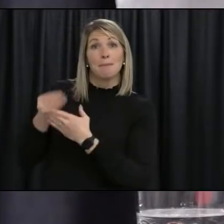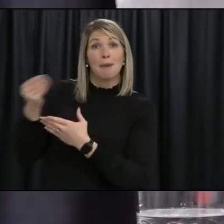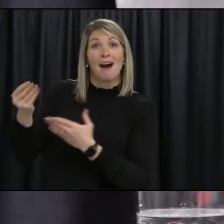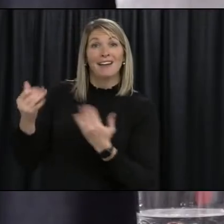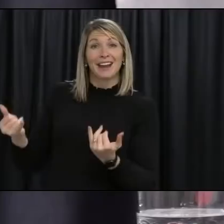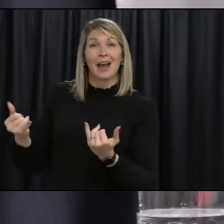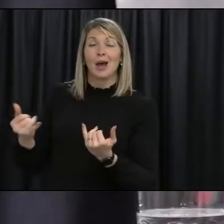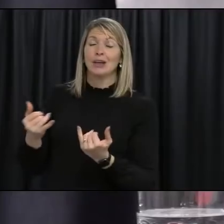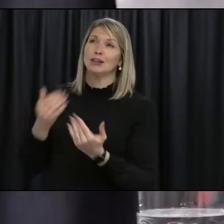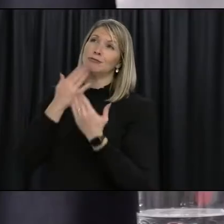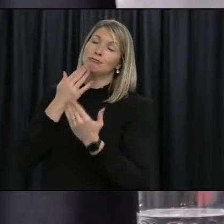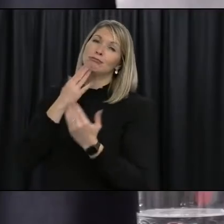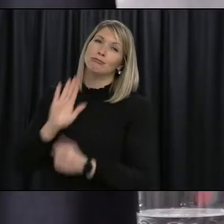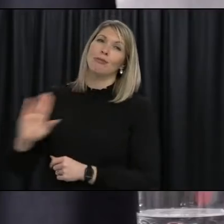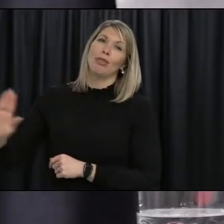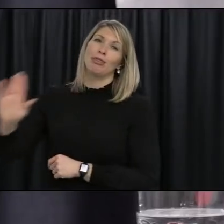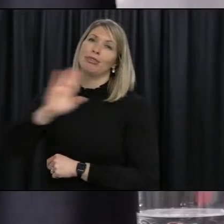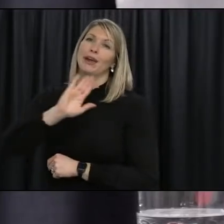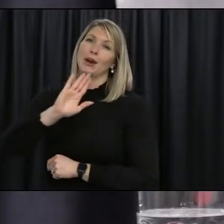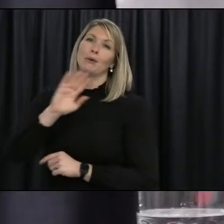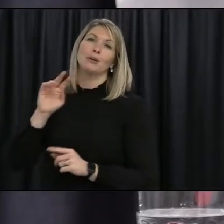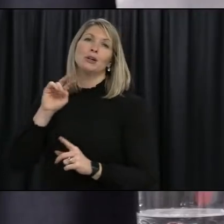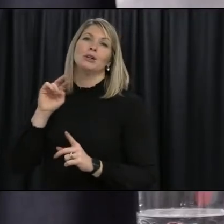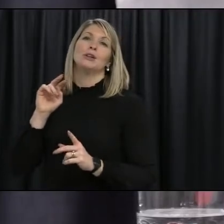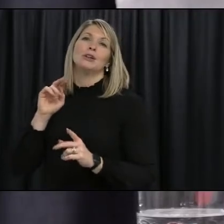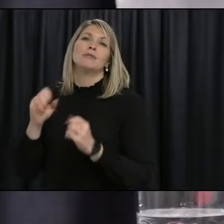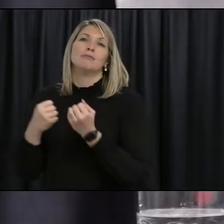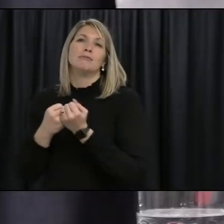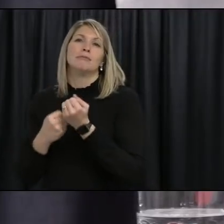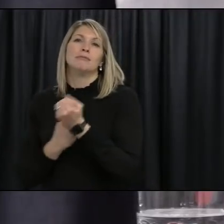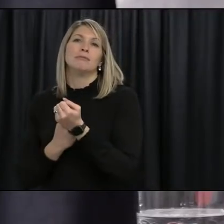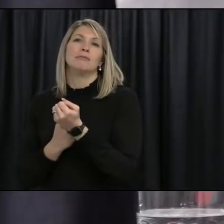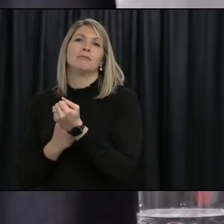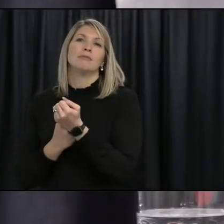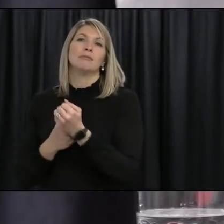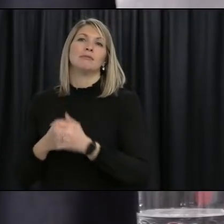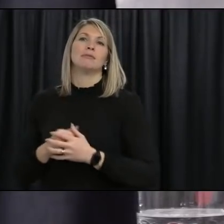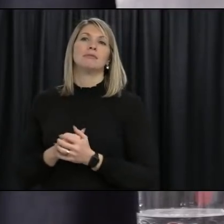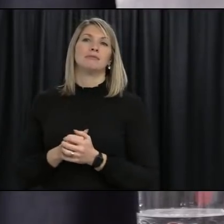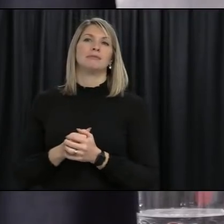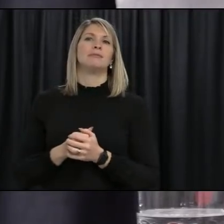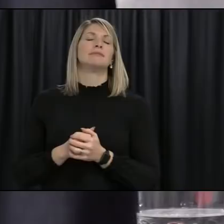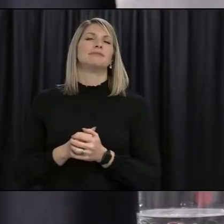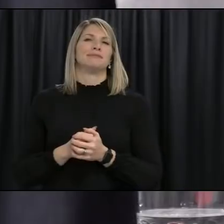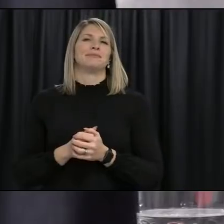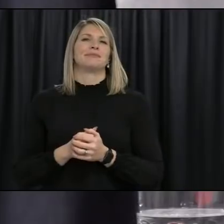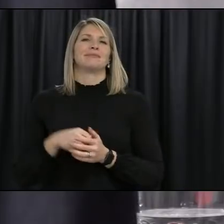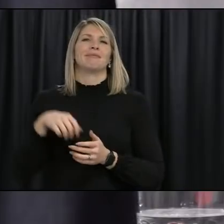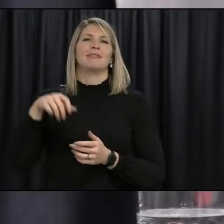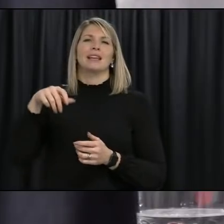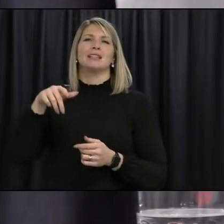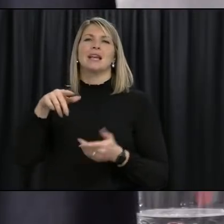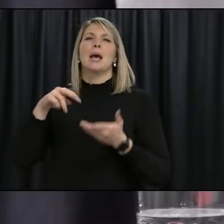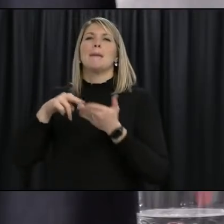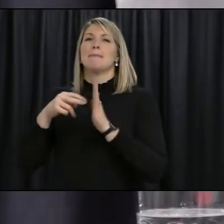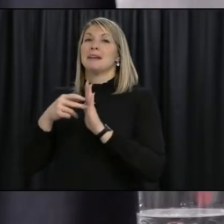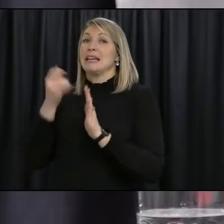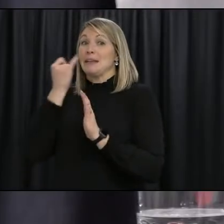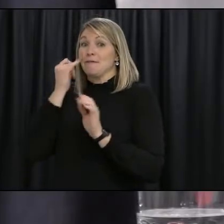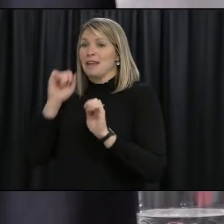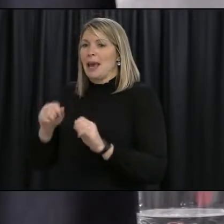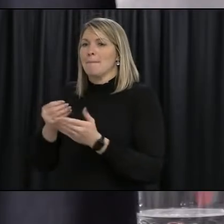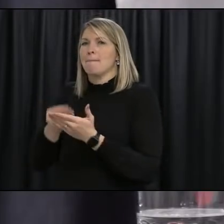appreciate the work they do. We support them through the Department of Health, and it's well worth the opportunity if you get a chance to purchase some of